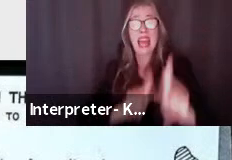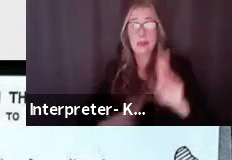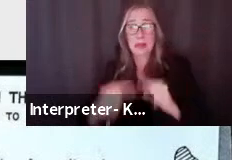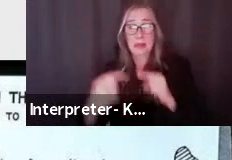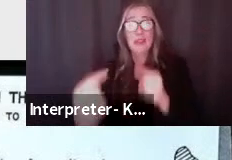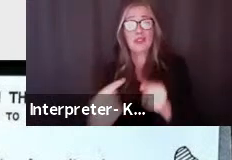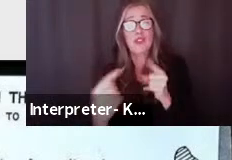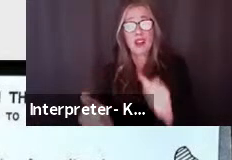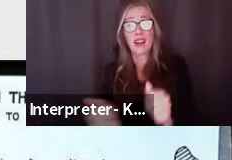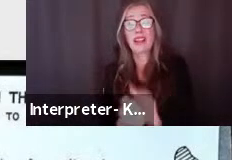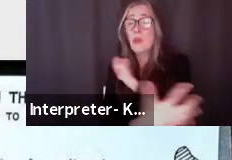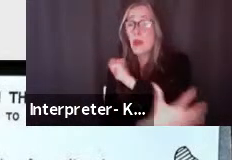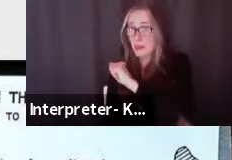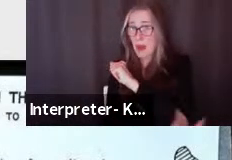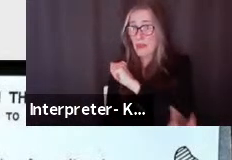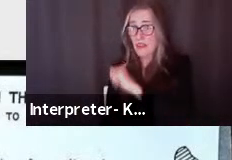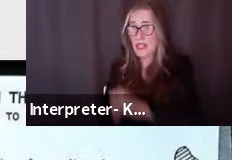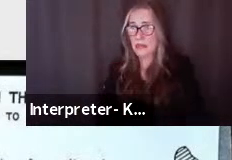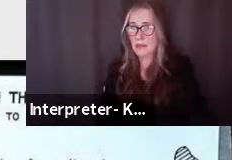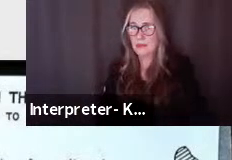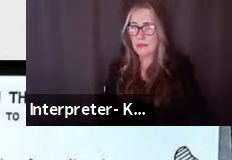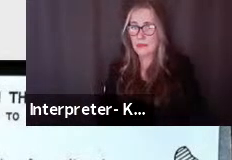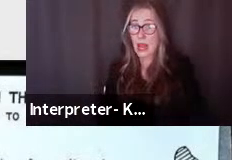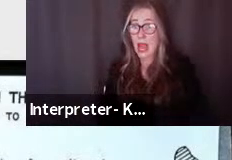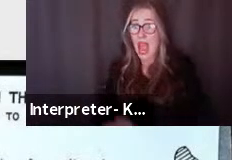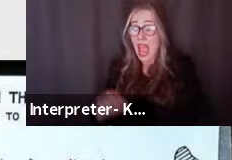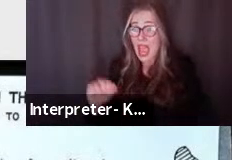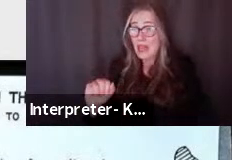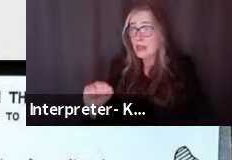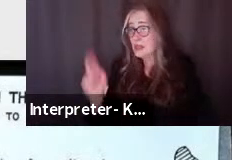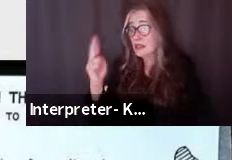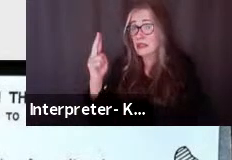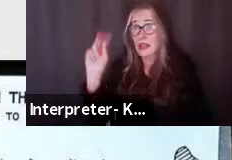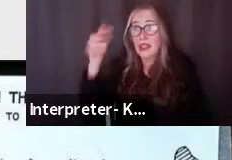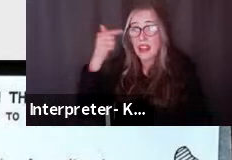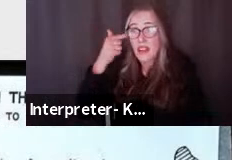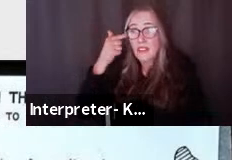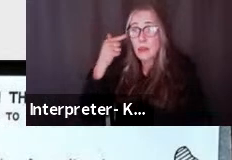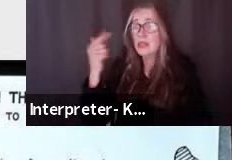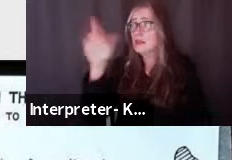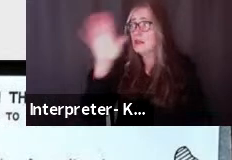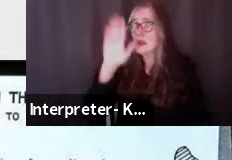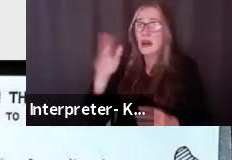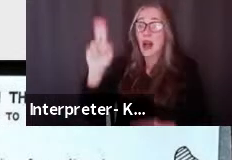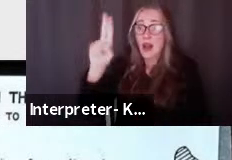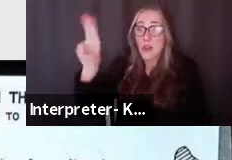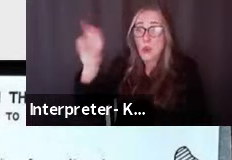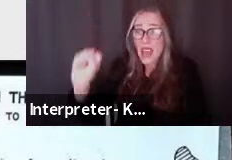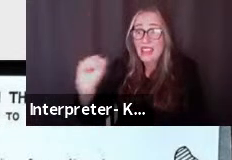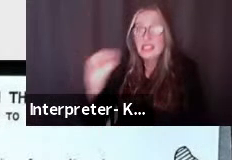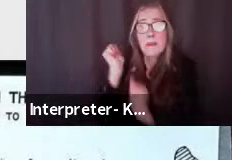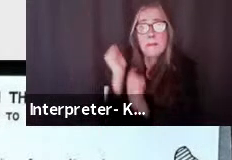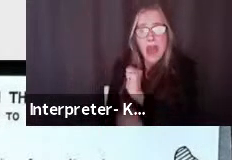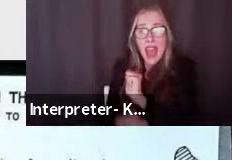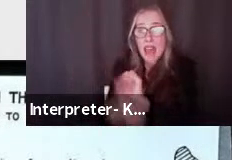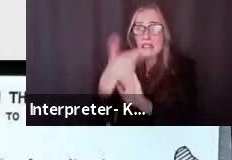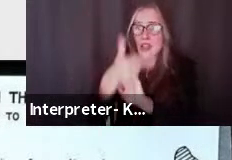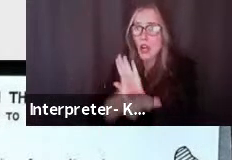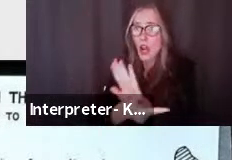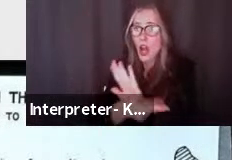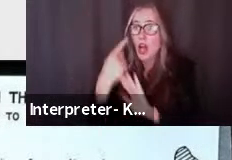in the country passed eugenic sterilization laws and approximately 60 000